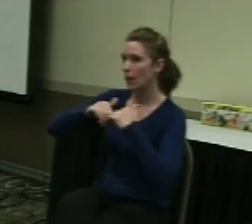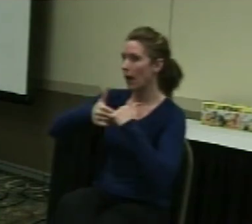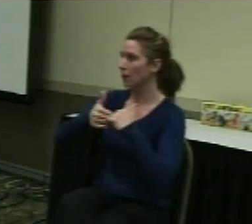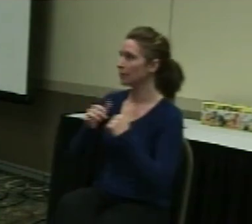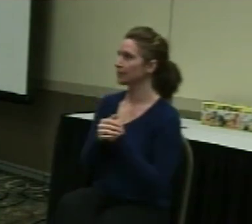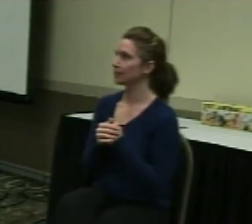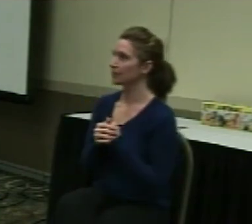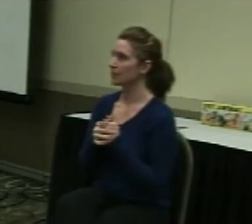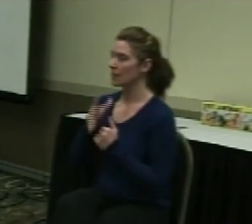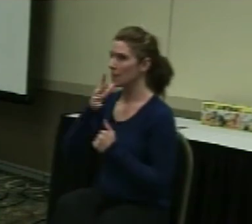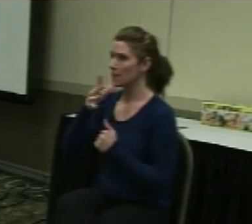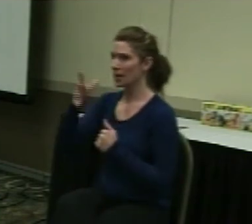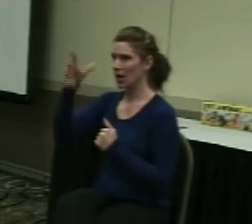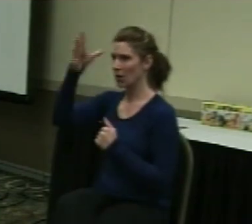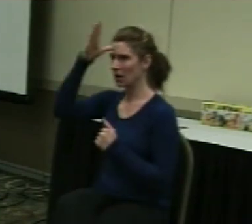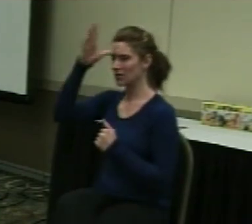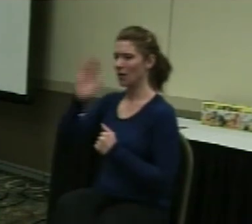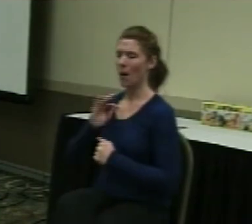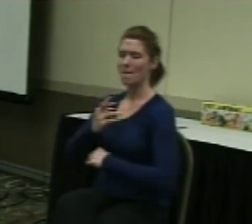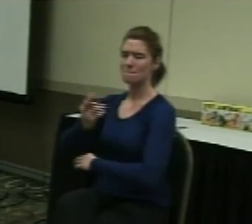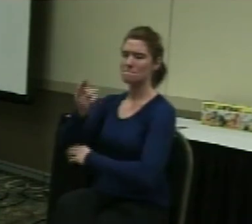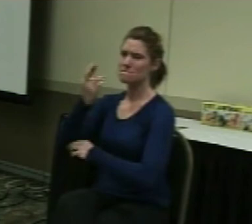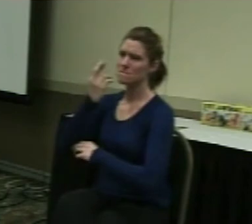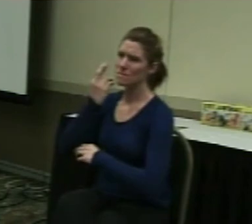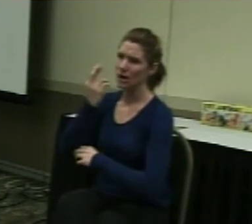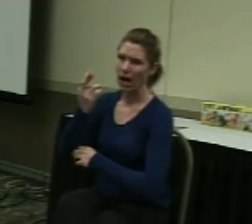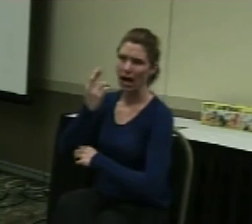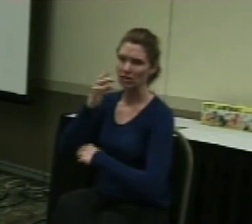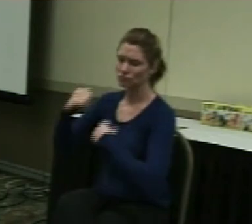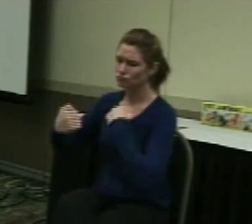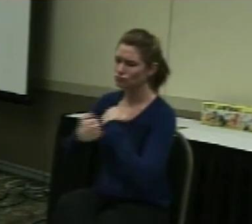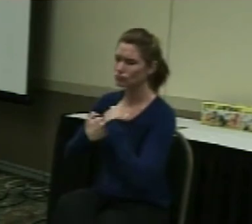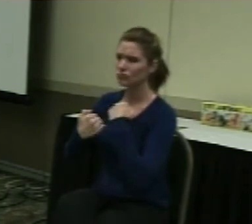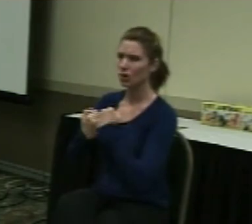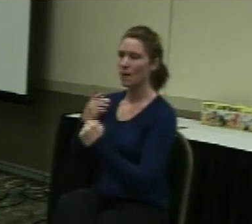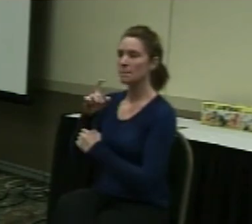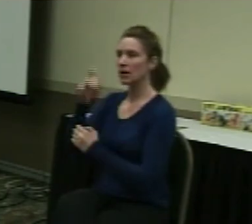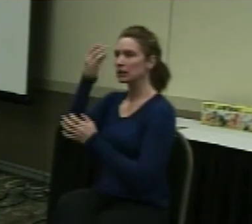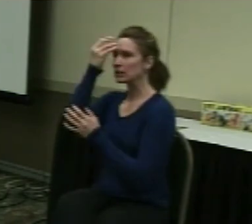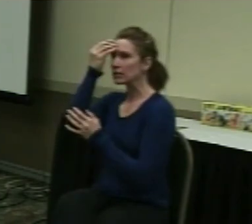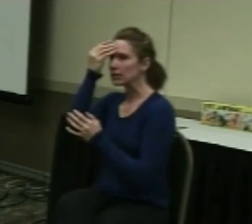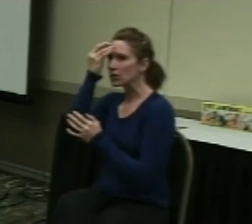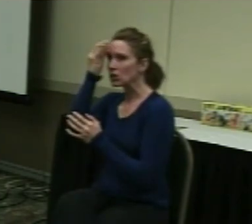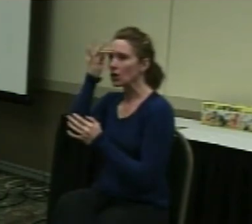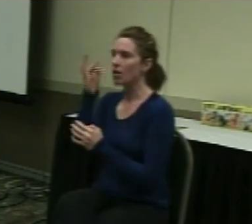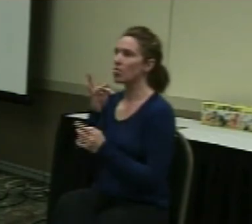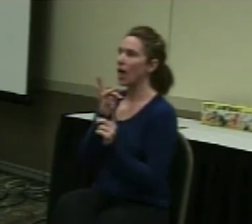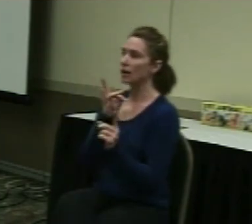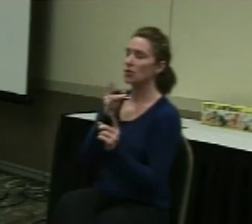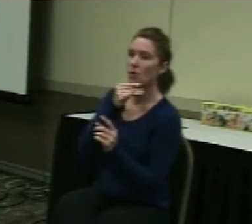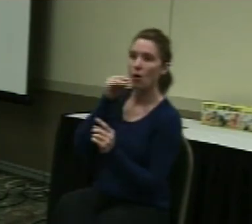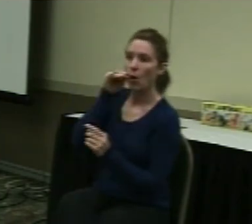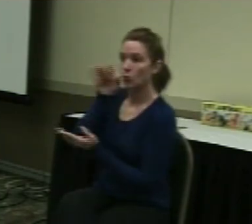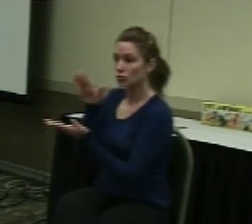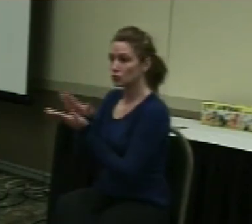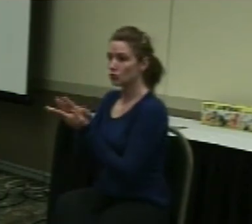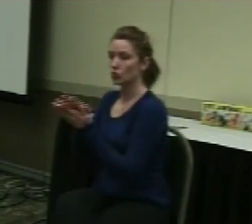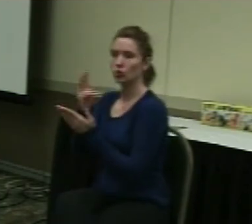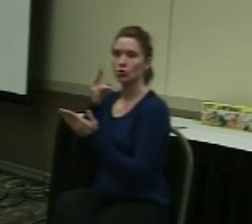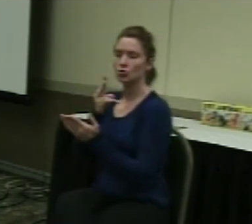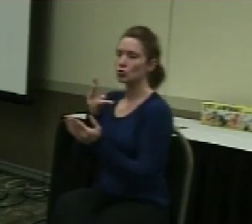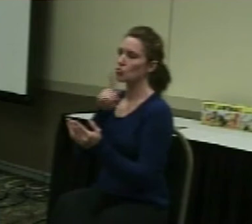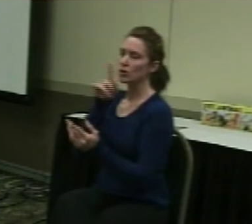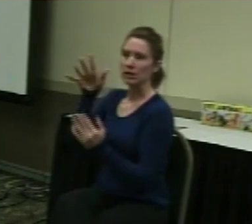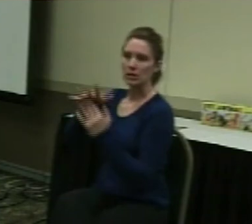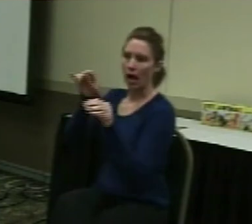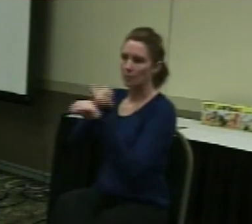Parents, because the parents are our best allies. We have to consider that the home and the school are the child's two most